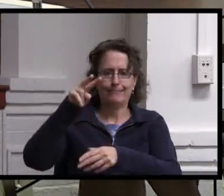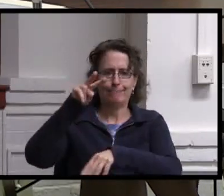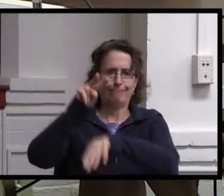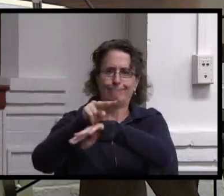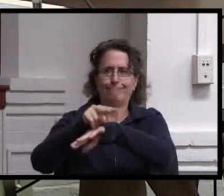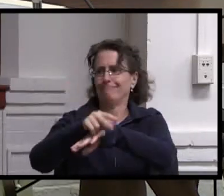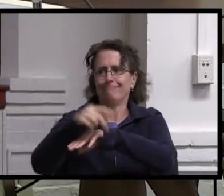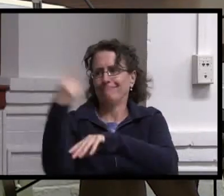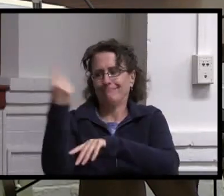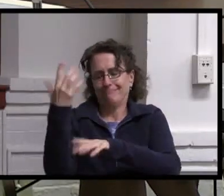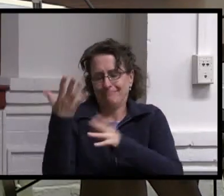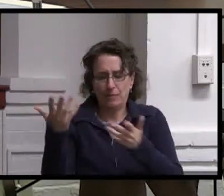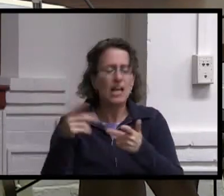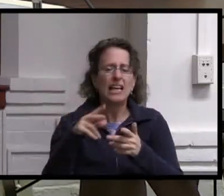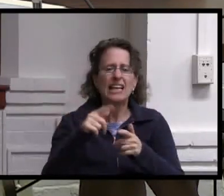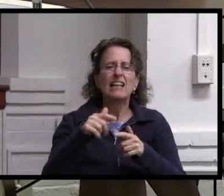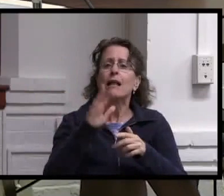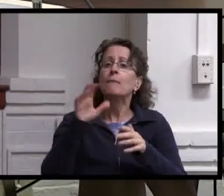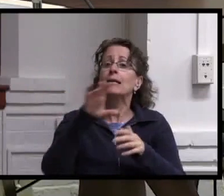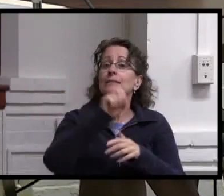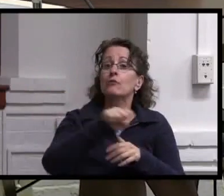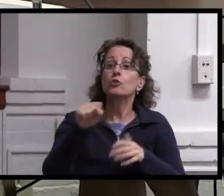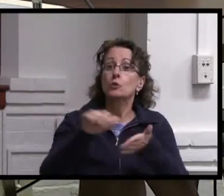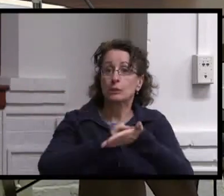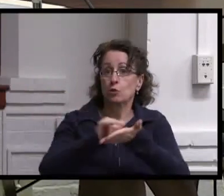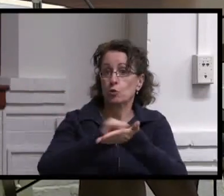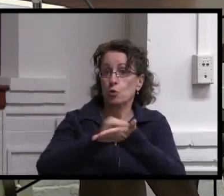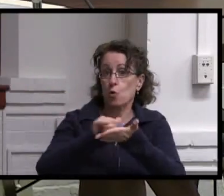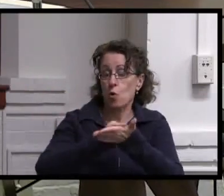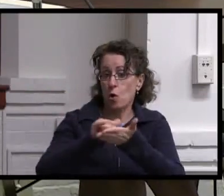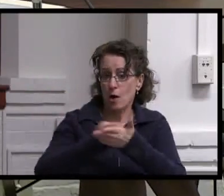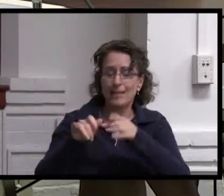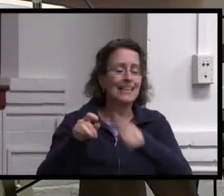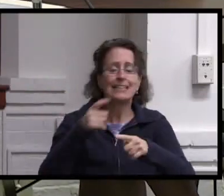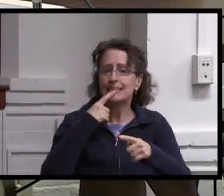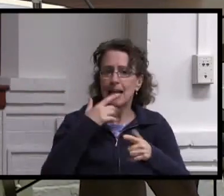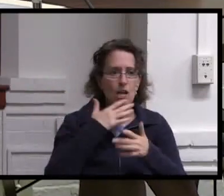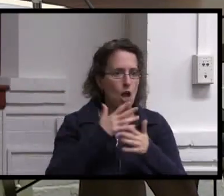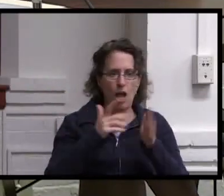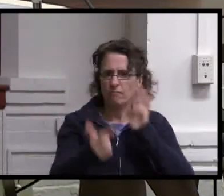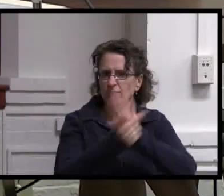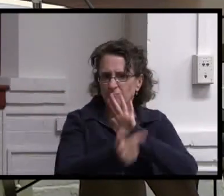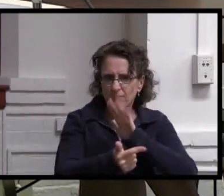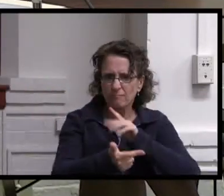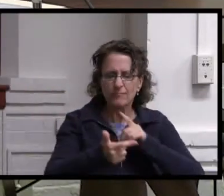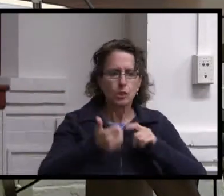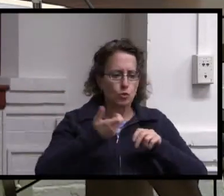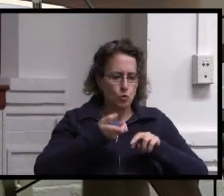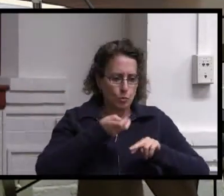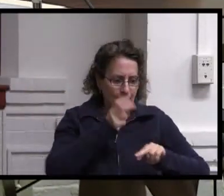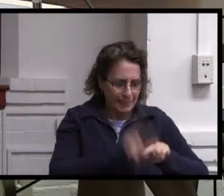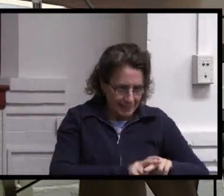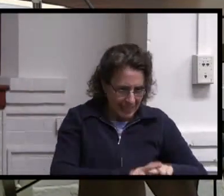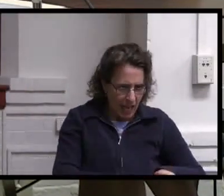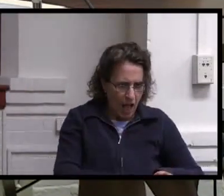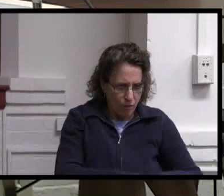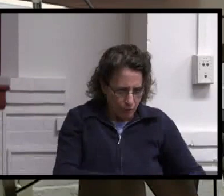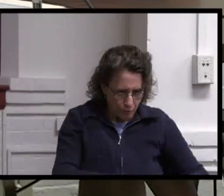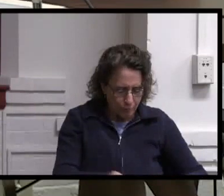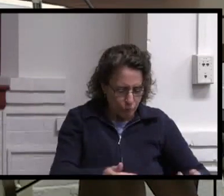sit down or lie down on the sidewalk or other public spaces. Ordinances are very hard to